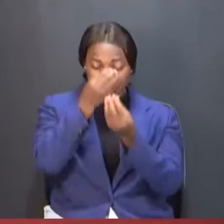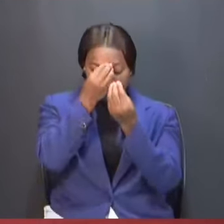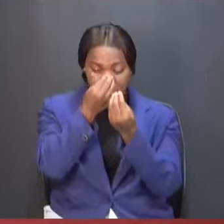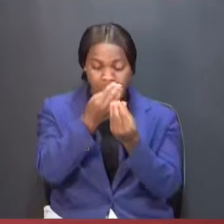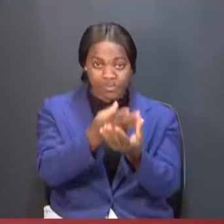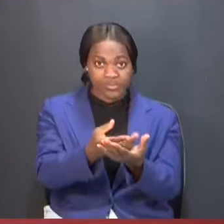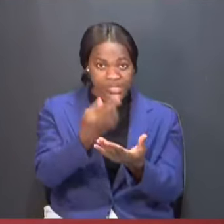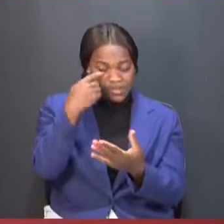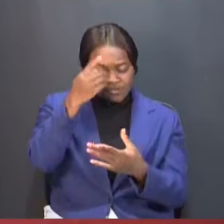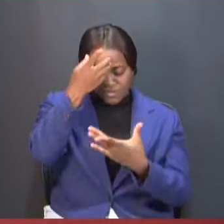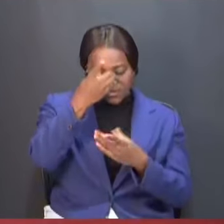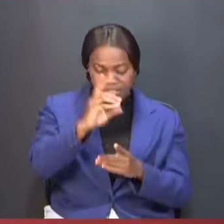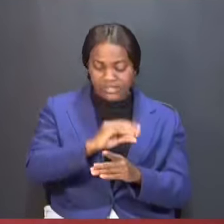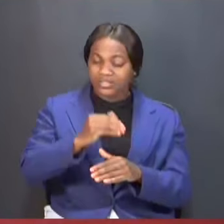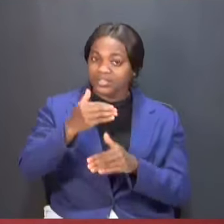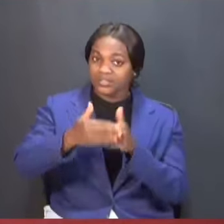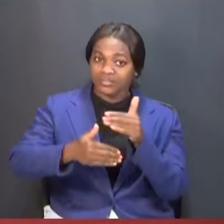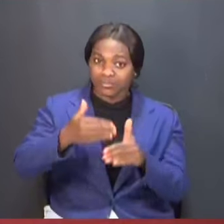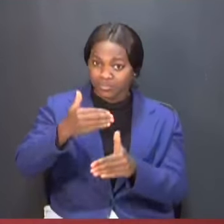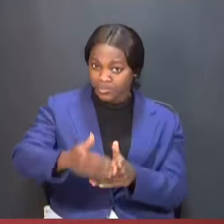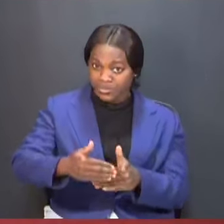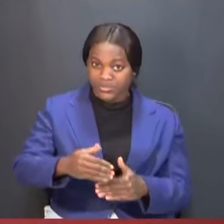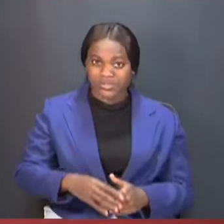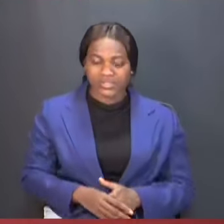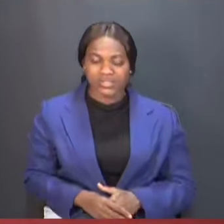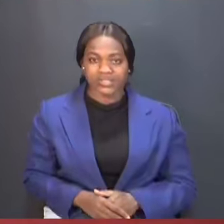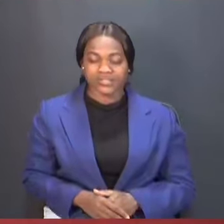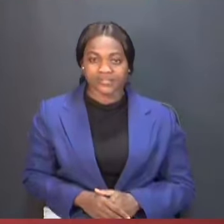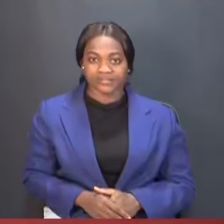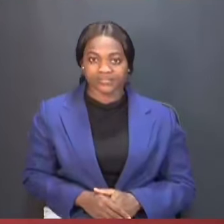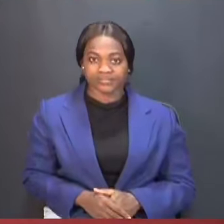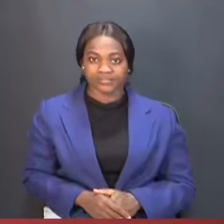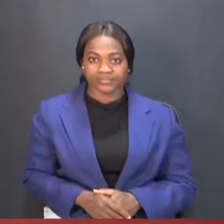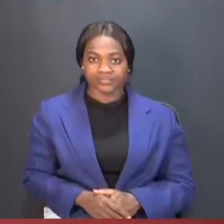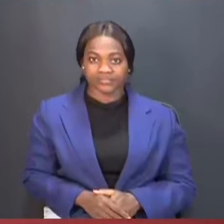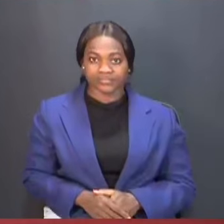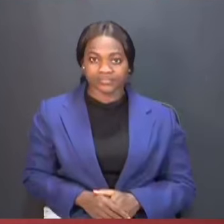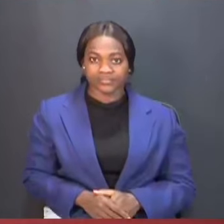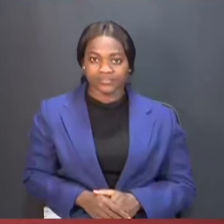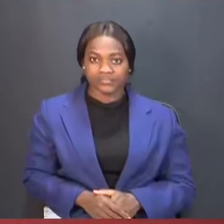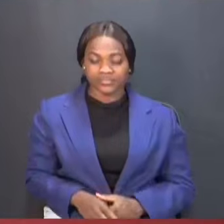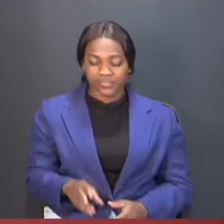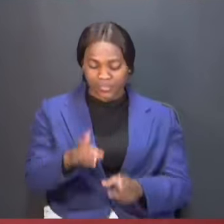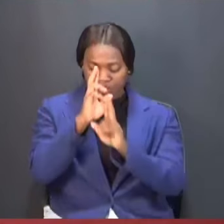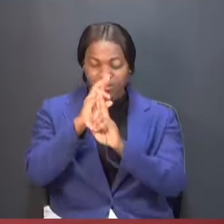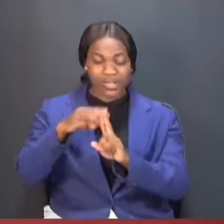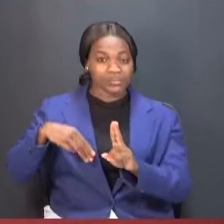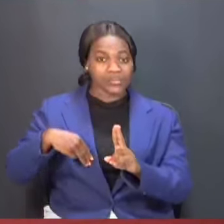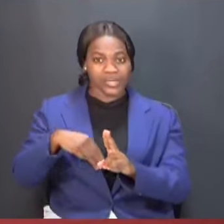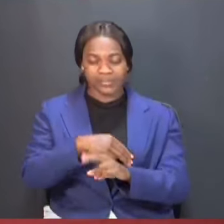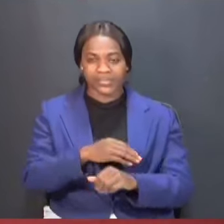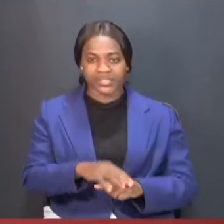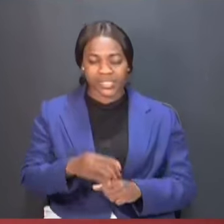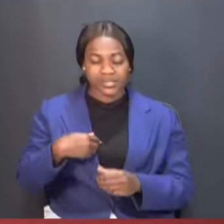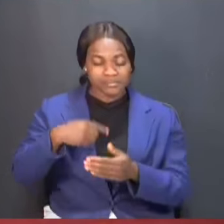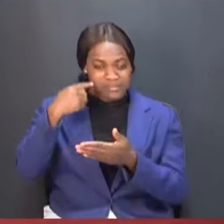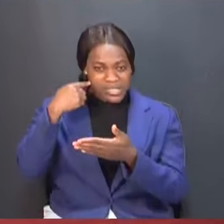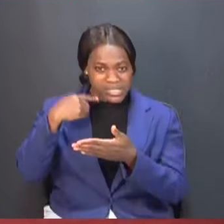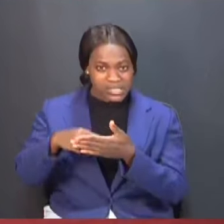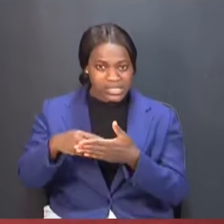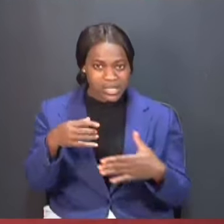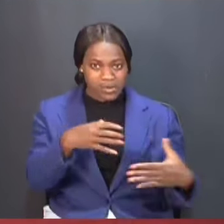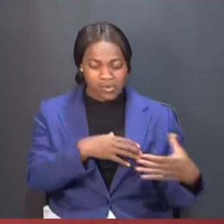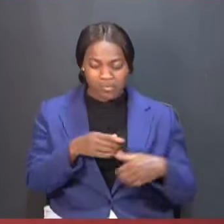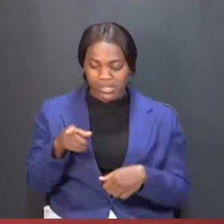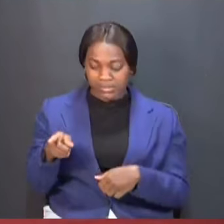and processes. Honorable members, having reviewed the complaint,